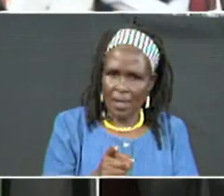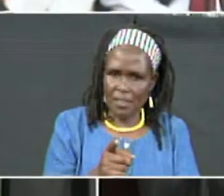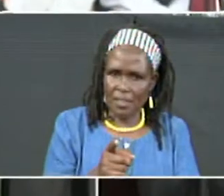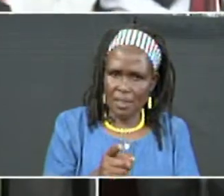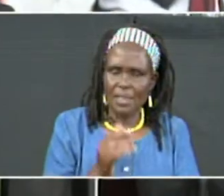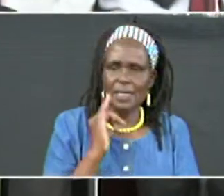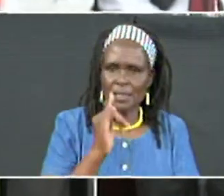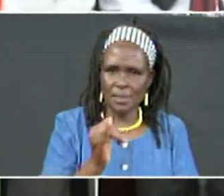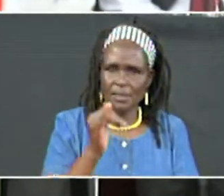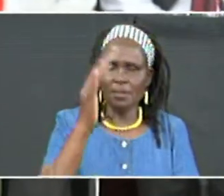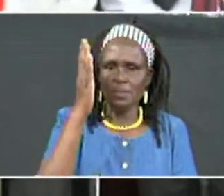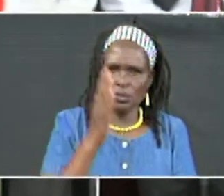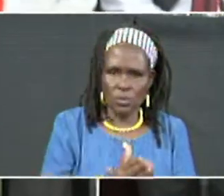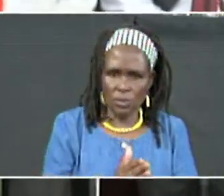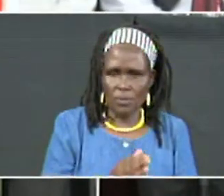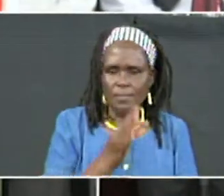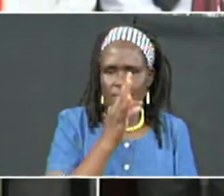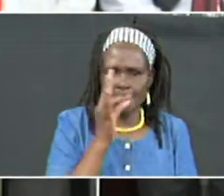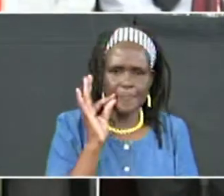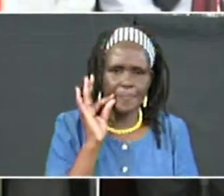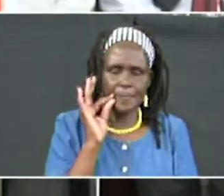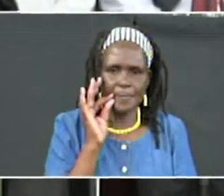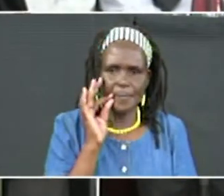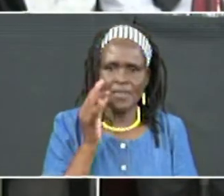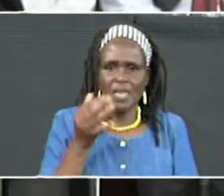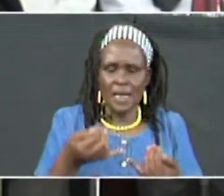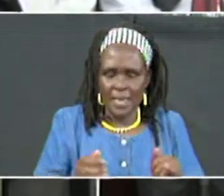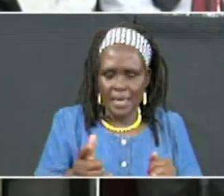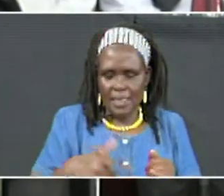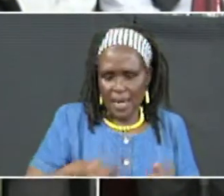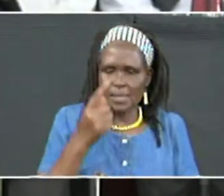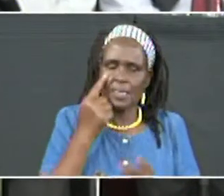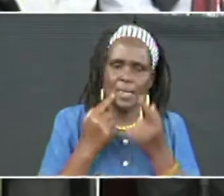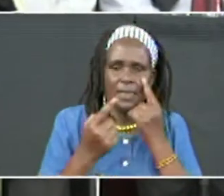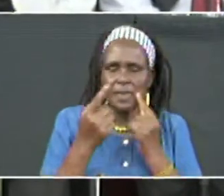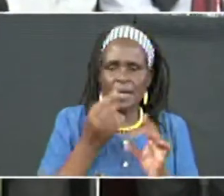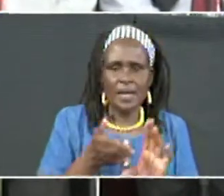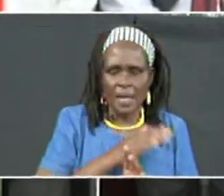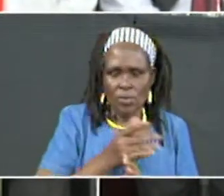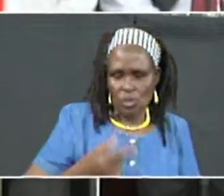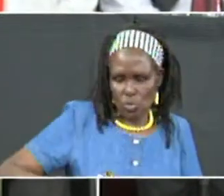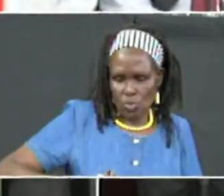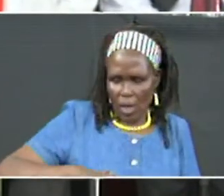true fasting. Let us cry out to our Father.